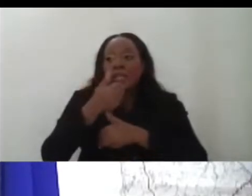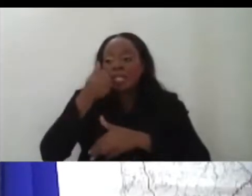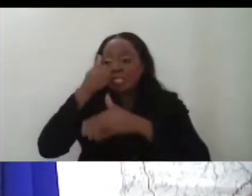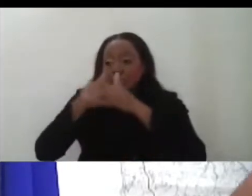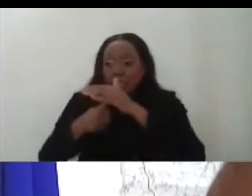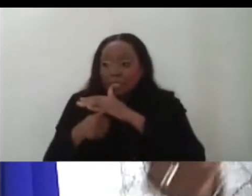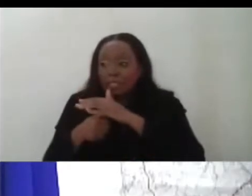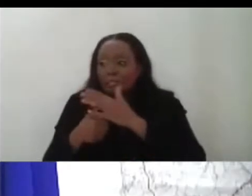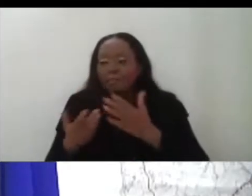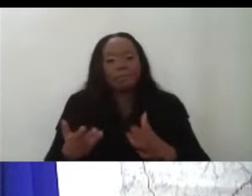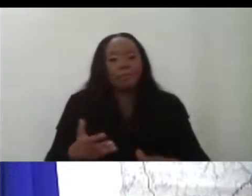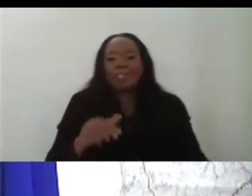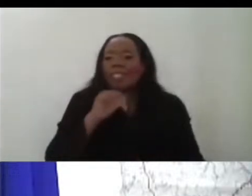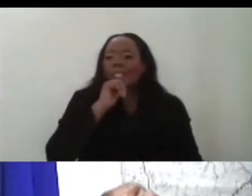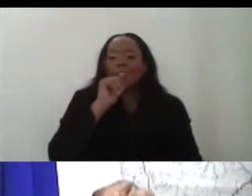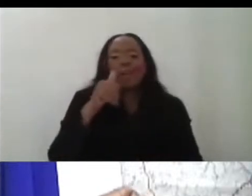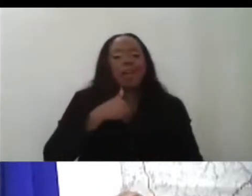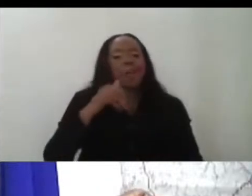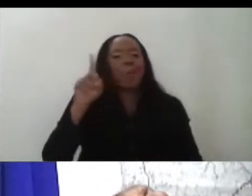at a school